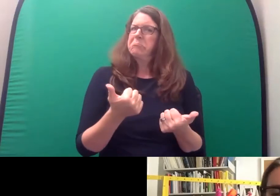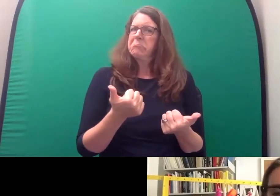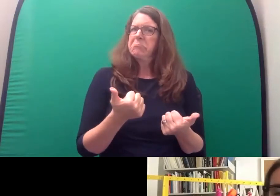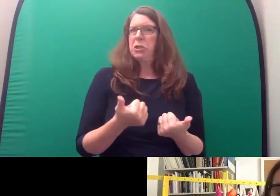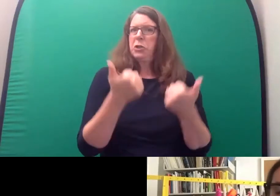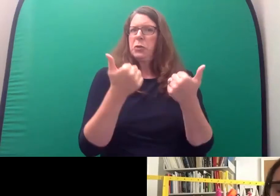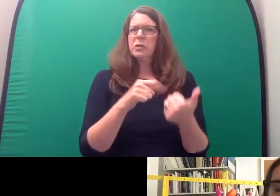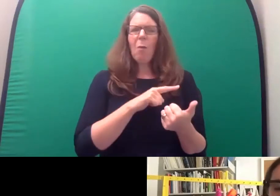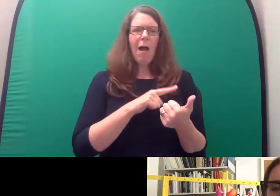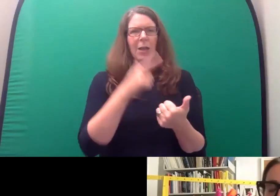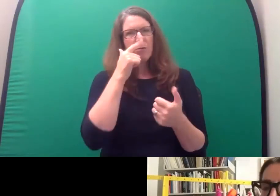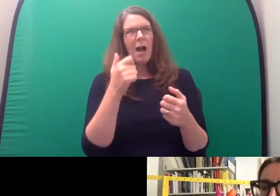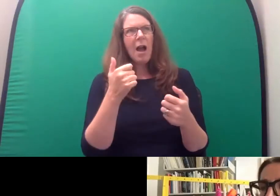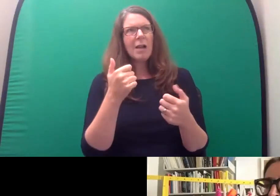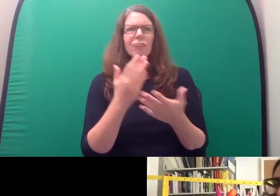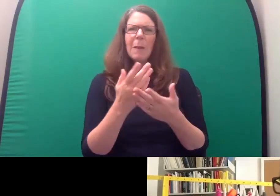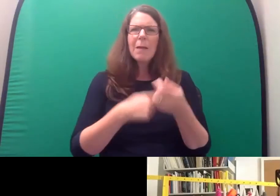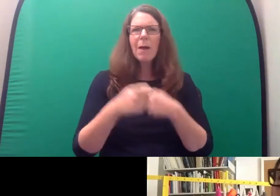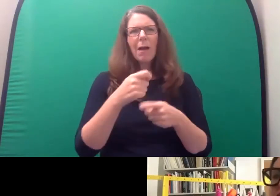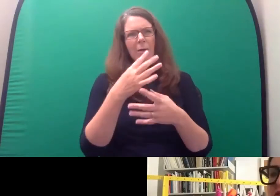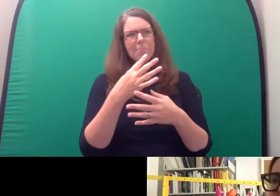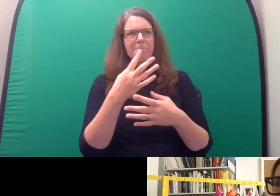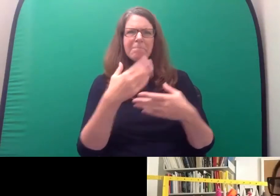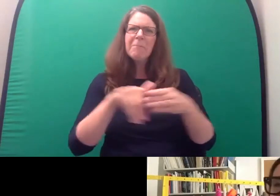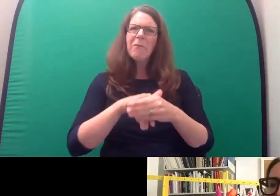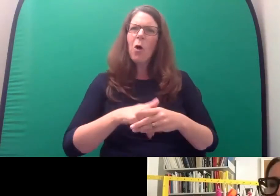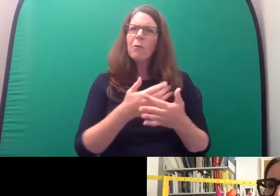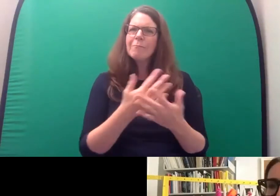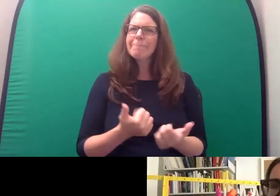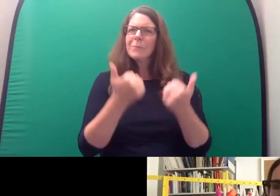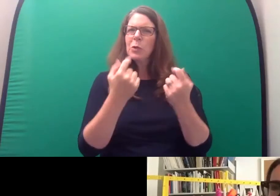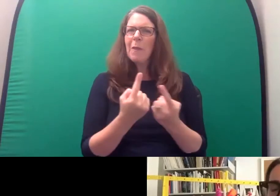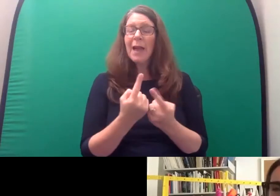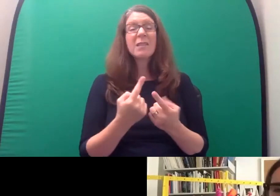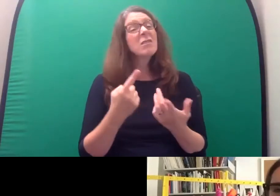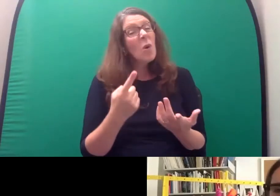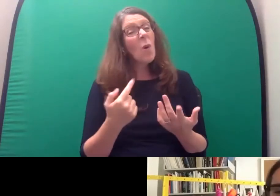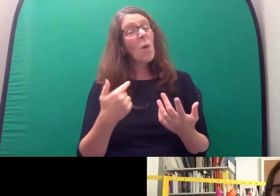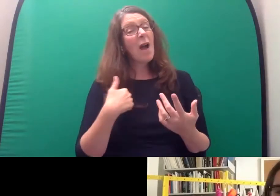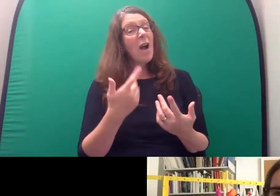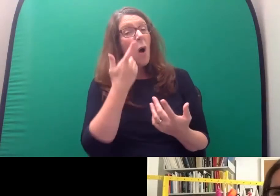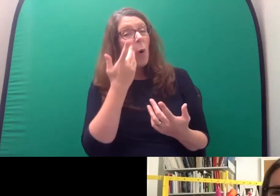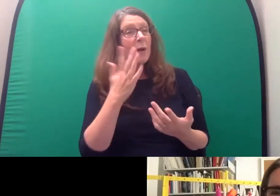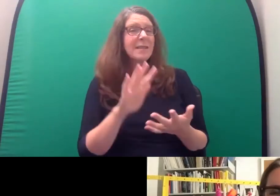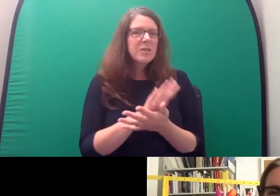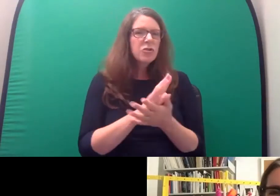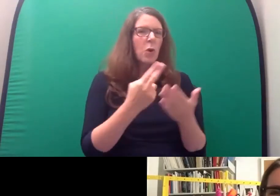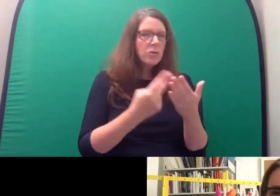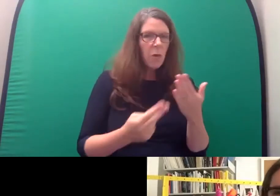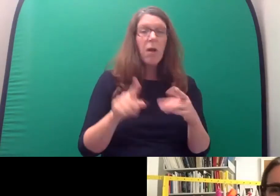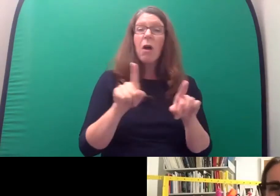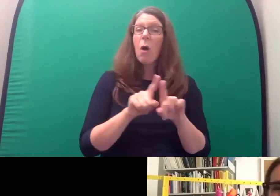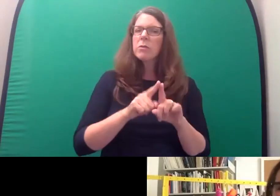reckoned with. So yeah, it's drawing, and I've always enjoyed going to charity shops and, you know,